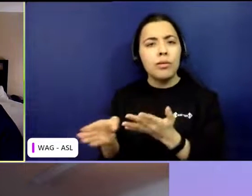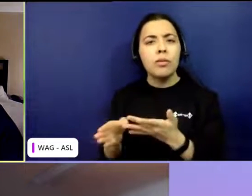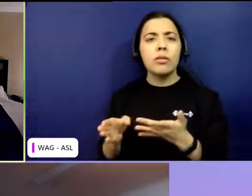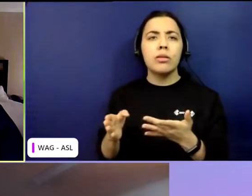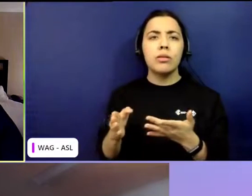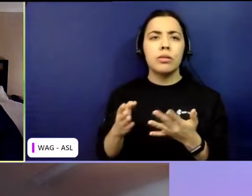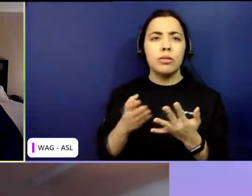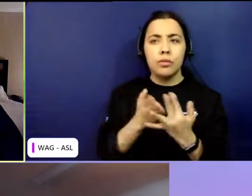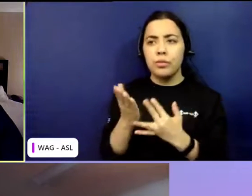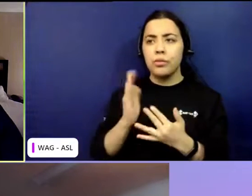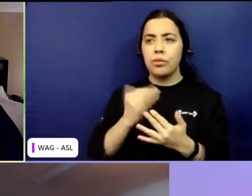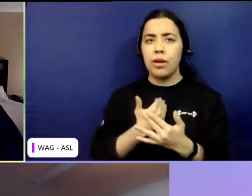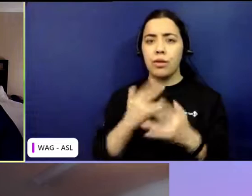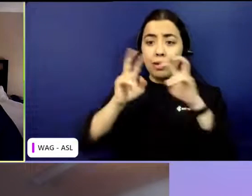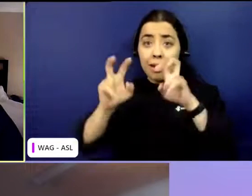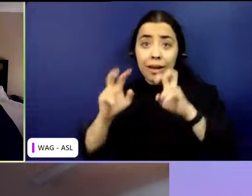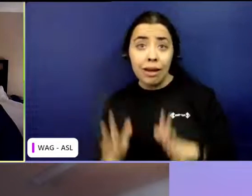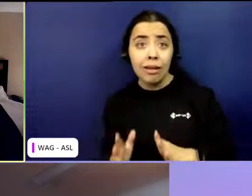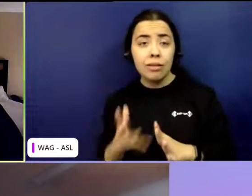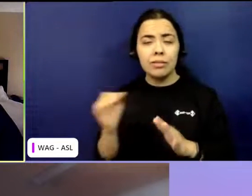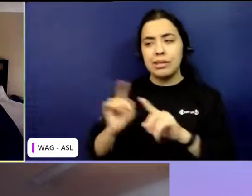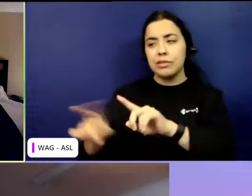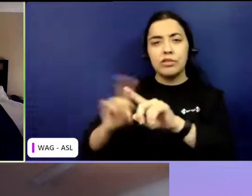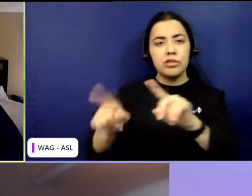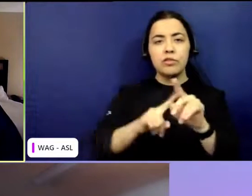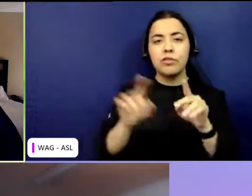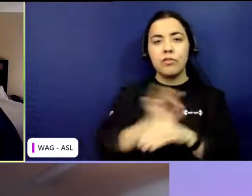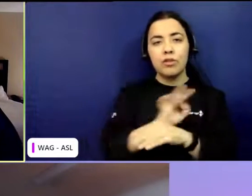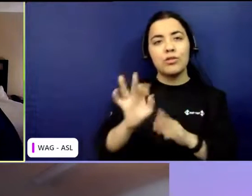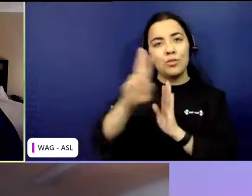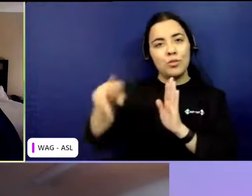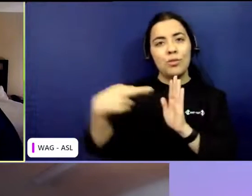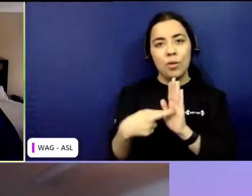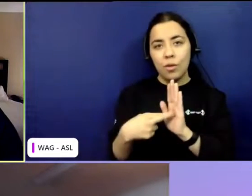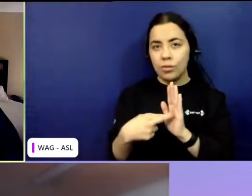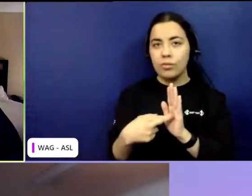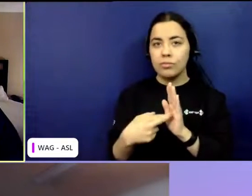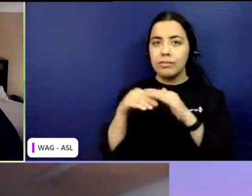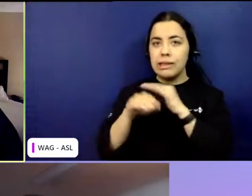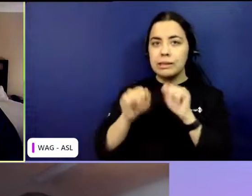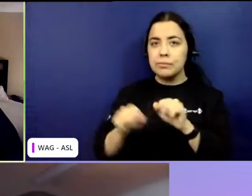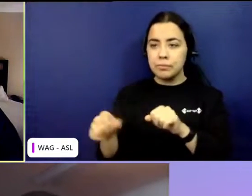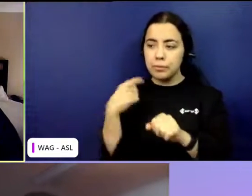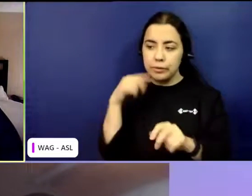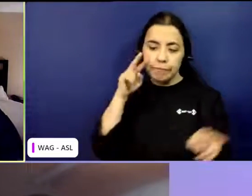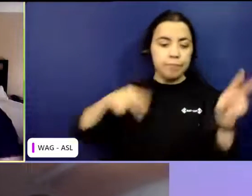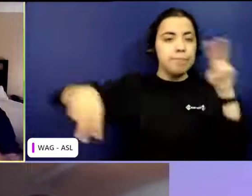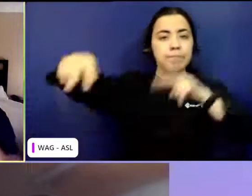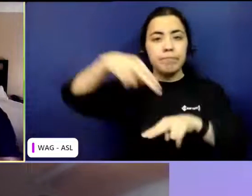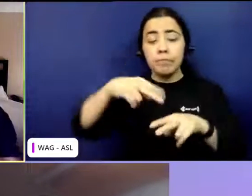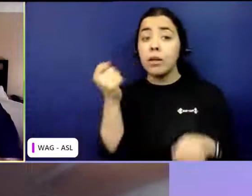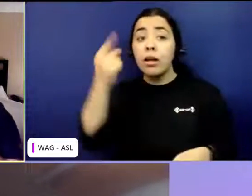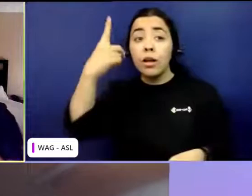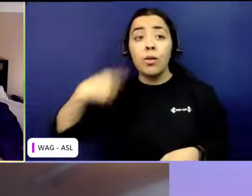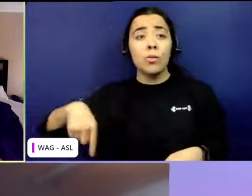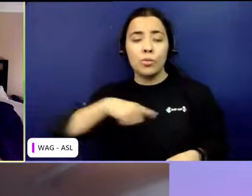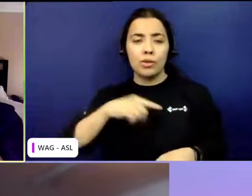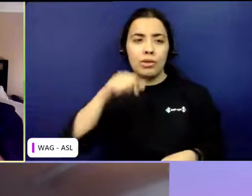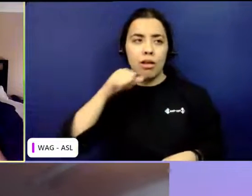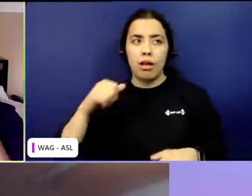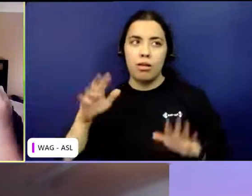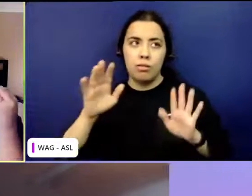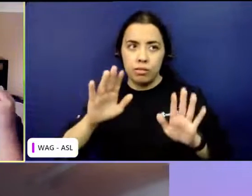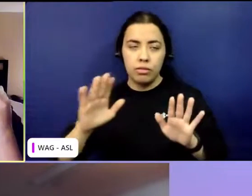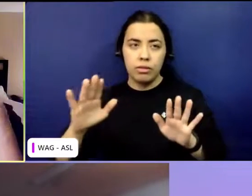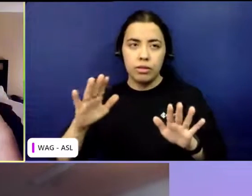our analysts and all of our different functional roles. And just one more addition to that, we're not the keepers of all